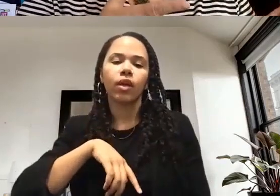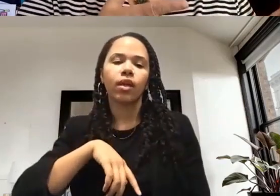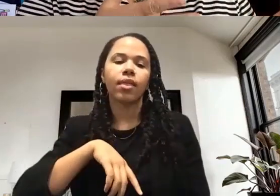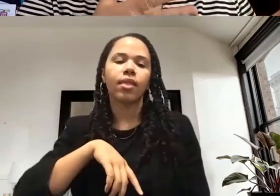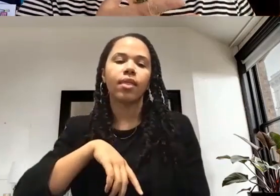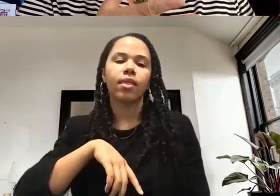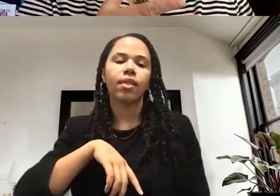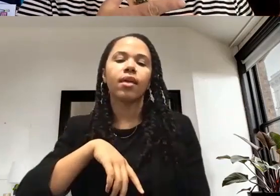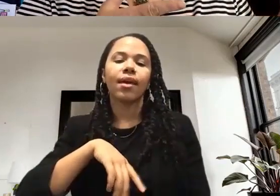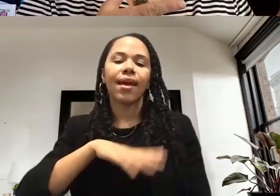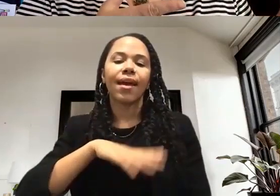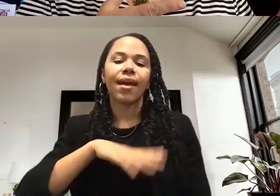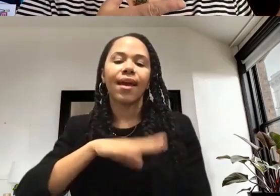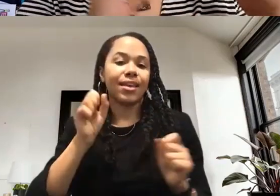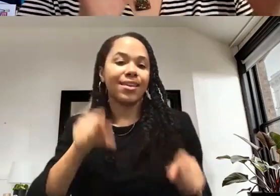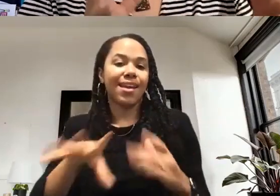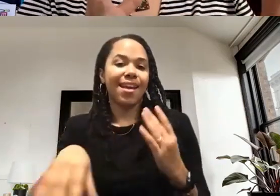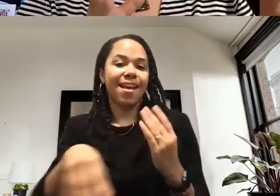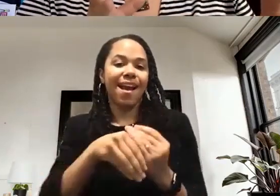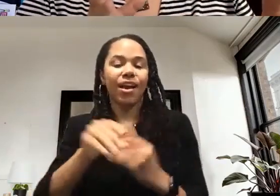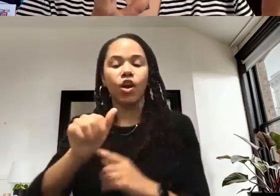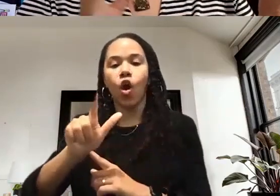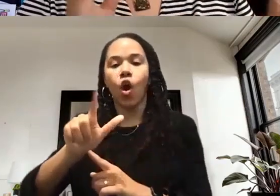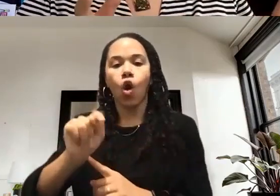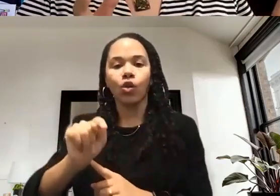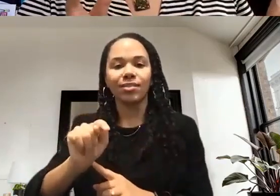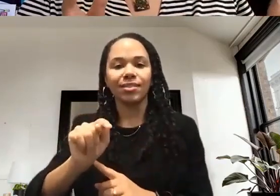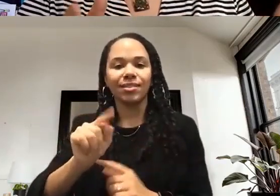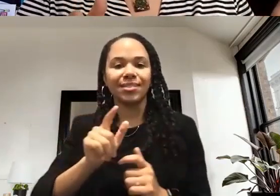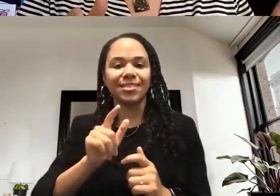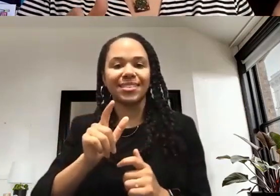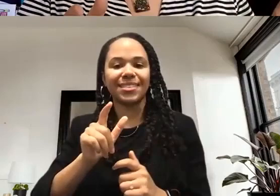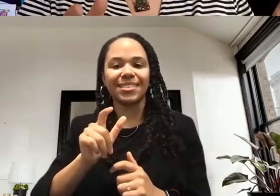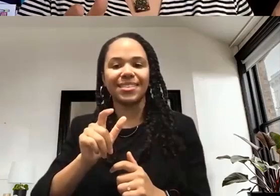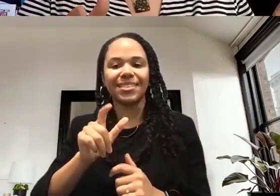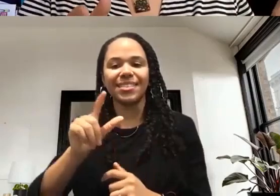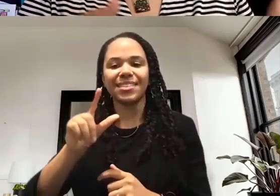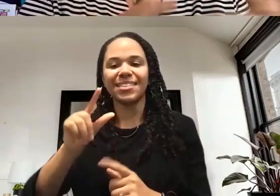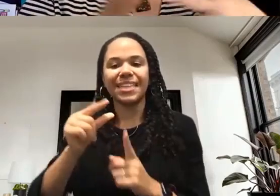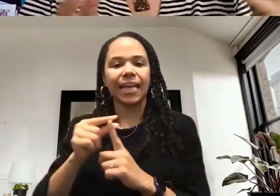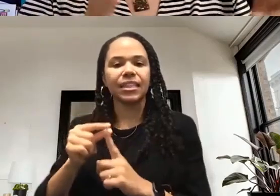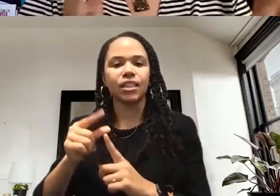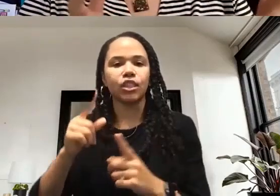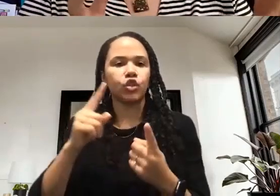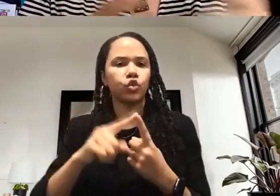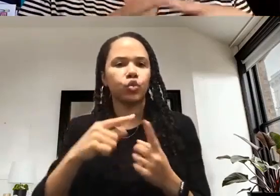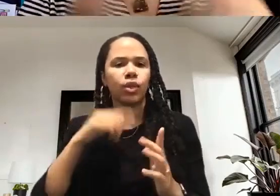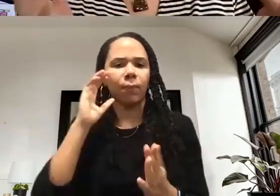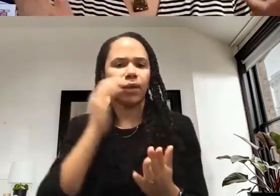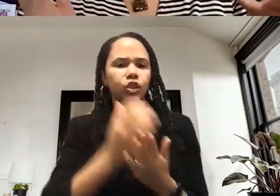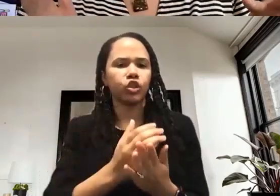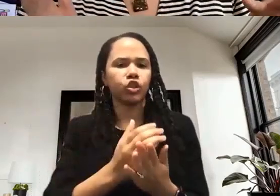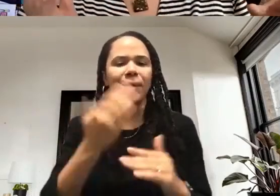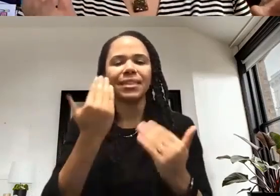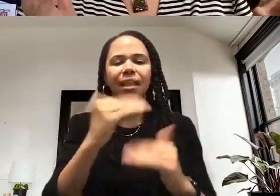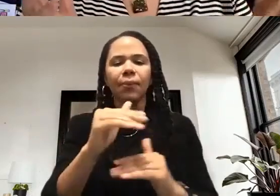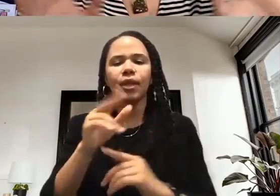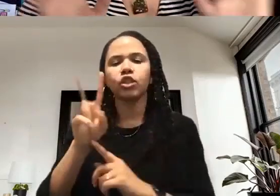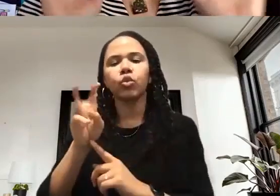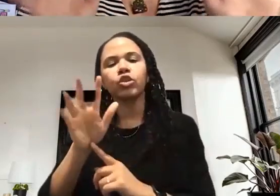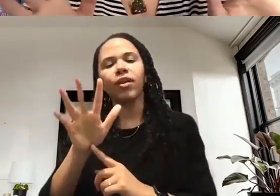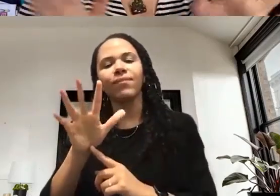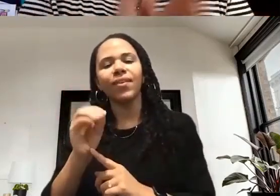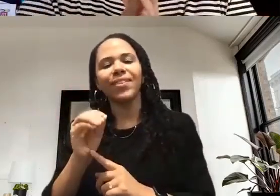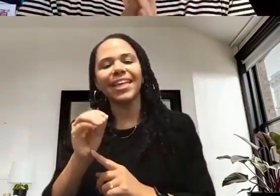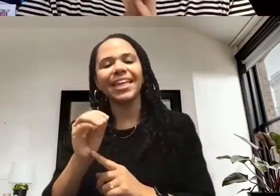add alt text to your talk, to your pictures, but it's limited to 250 characters, or limited in characters. I'm like, why would you limit the number